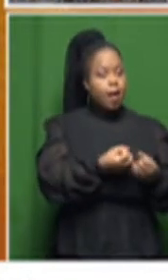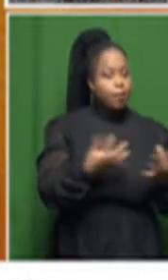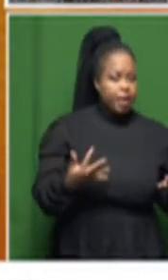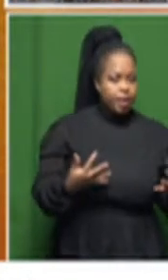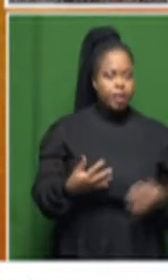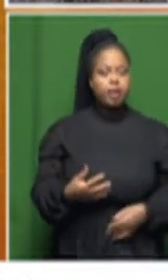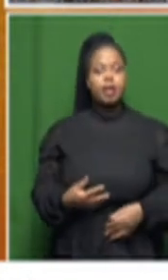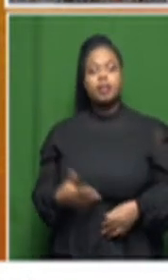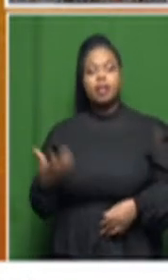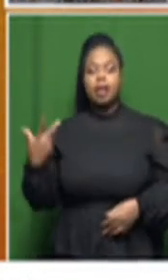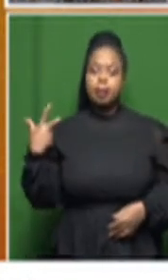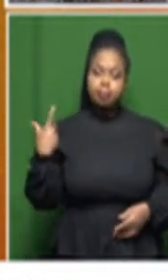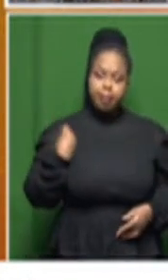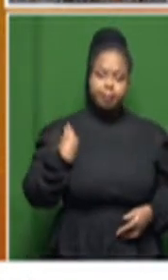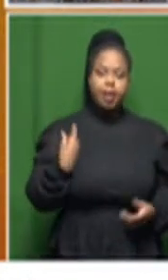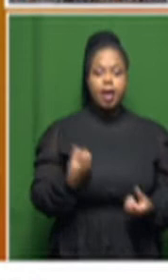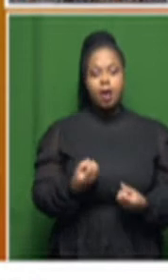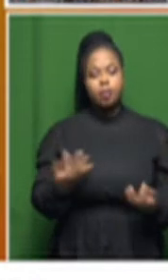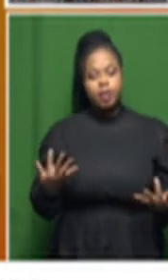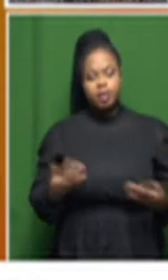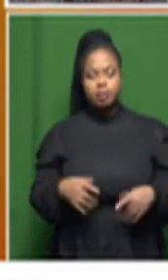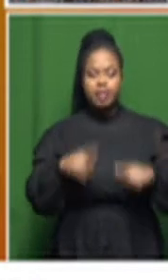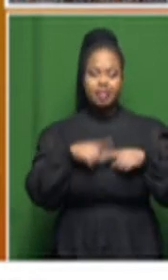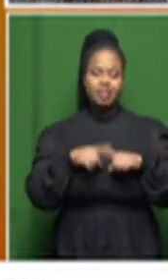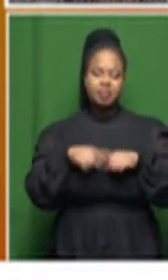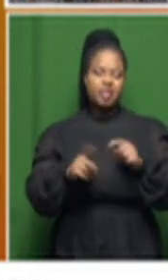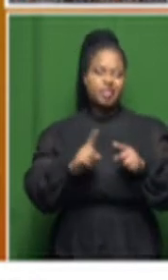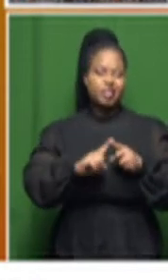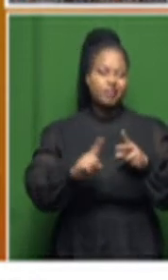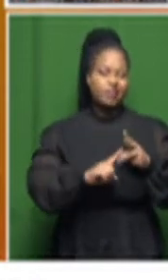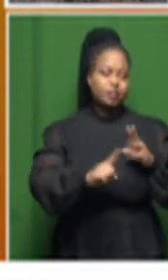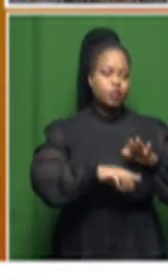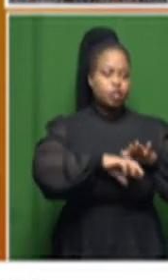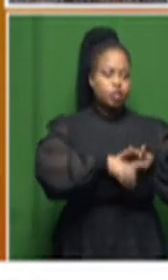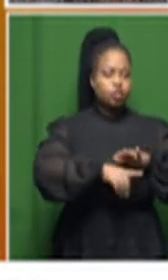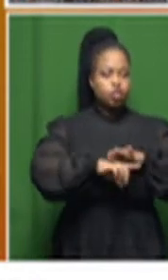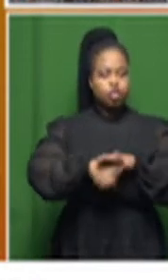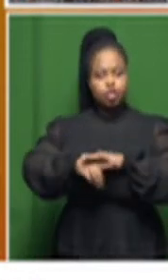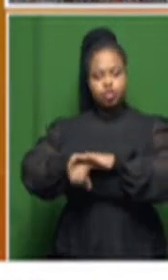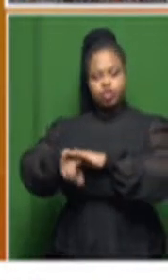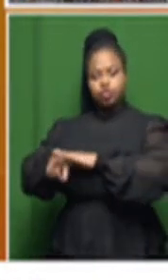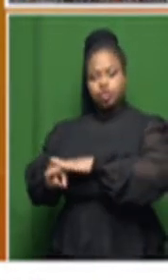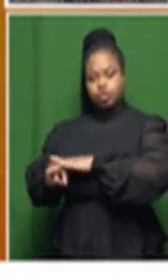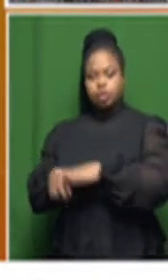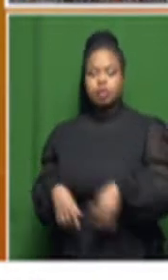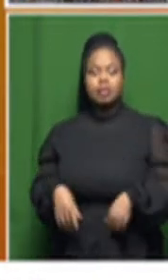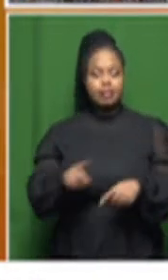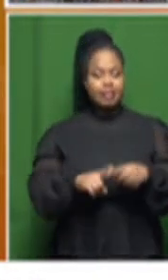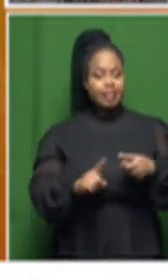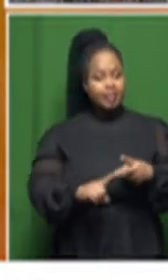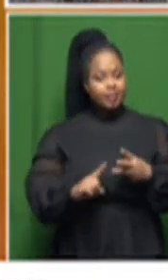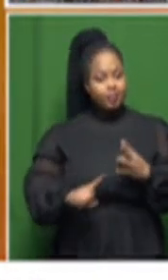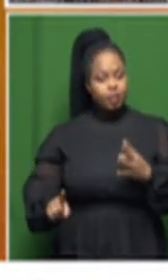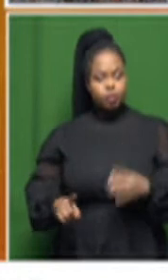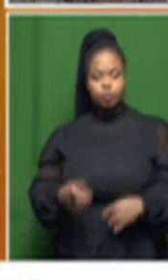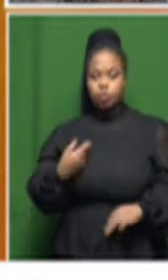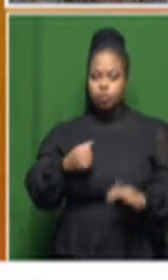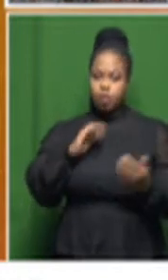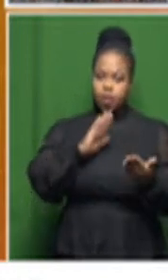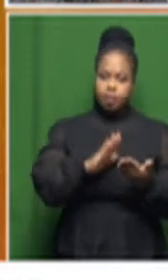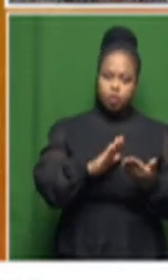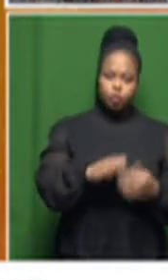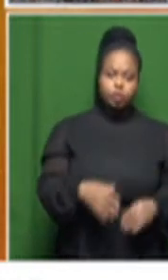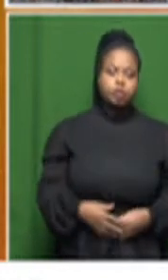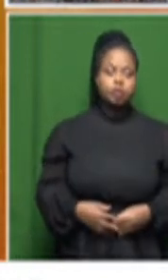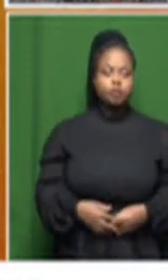this by district because the districts are not always the same. And so your approach in terms of the 6 arms